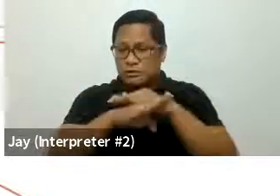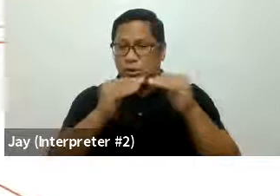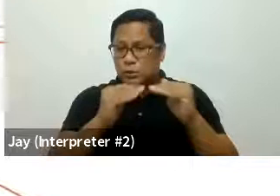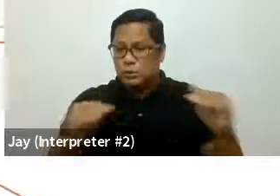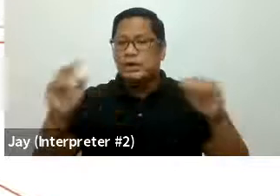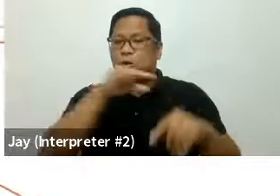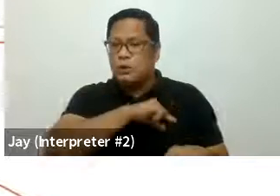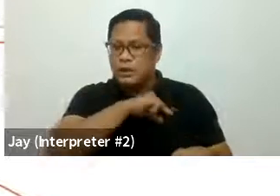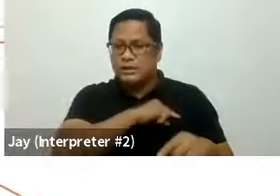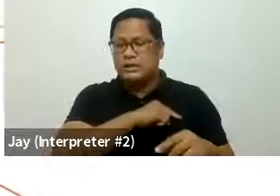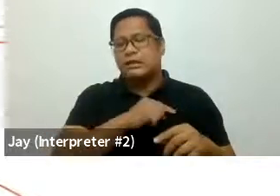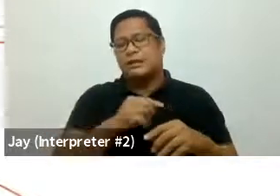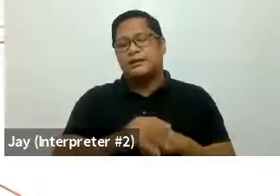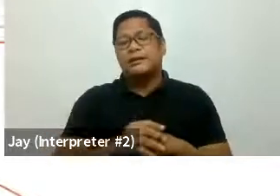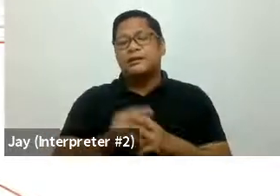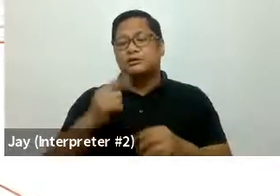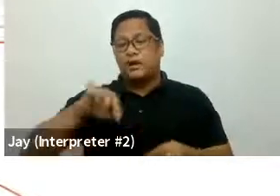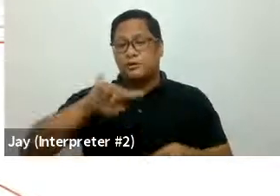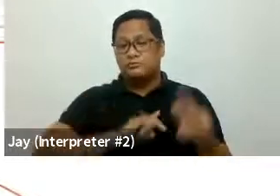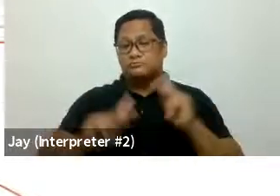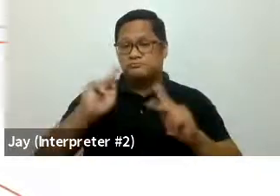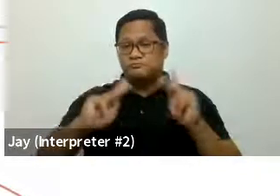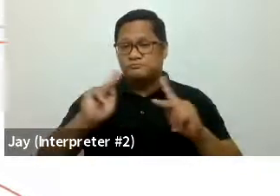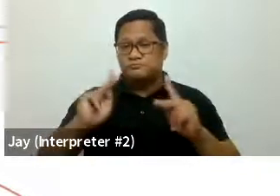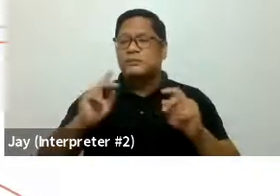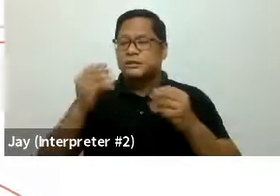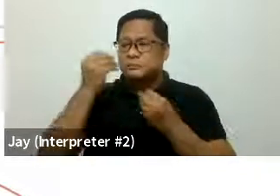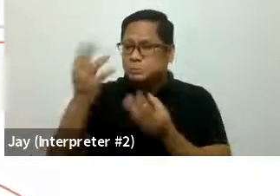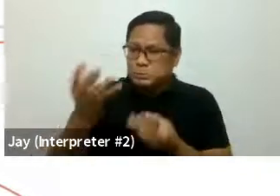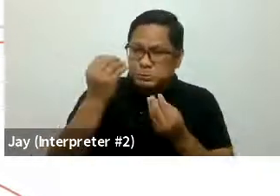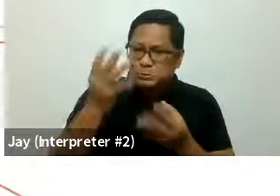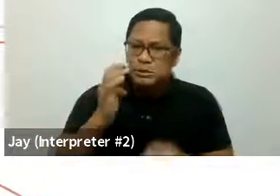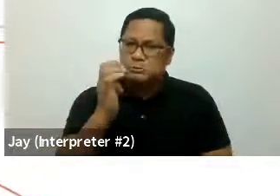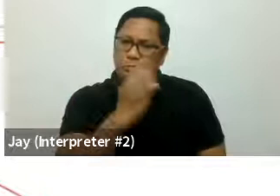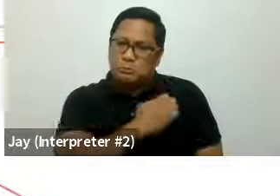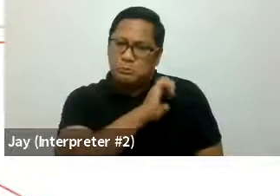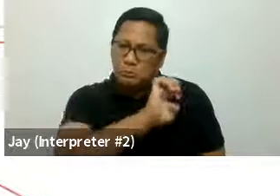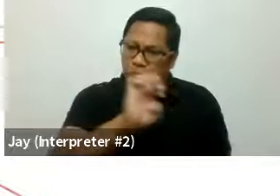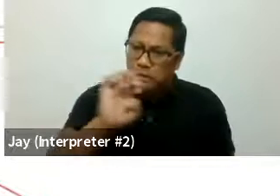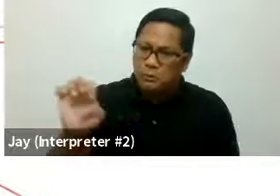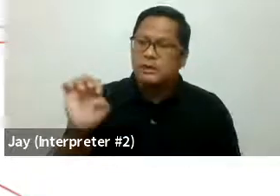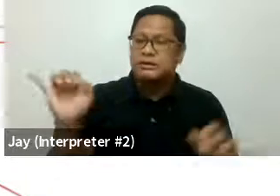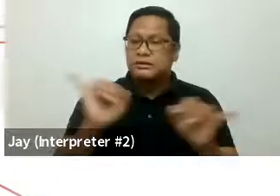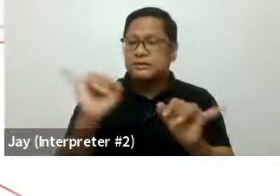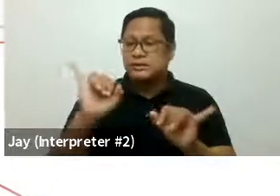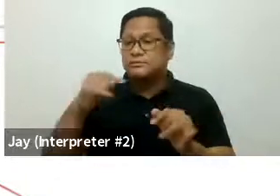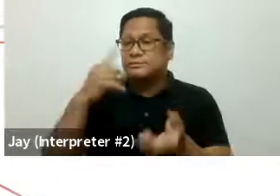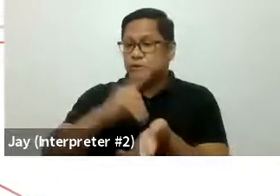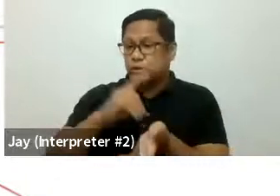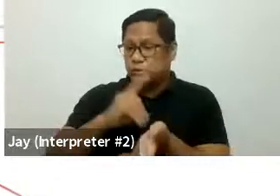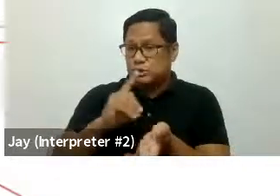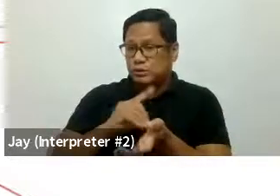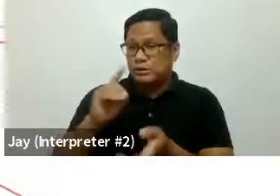and integrated so that our people will be informed, empowered, just like Dr. Bev has mentioned